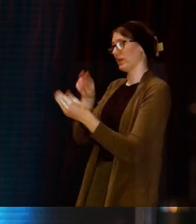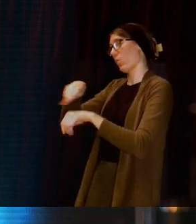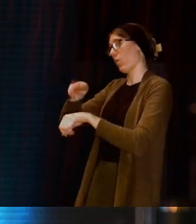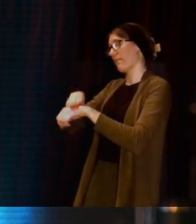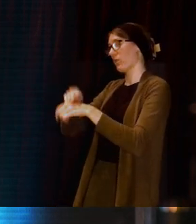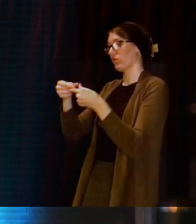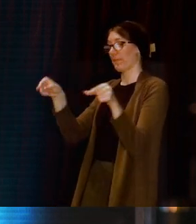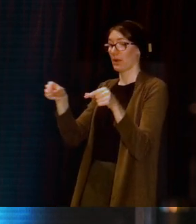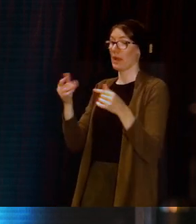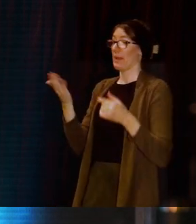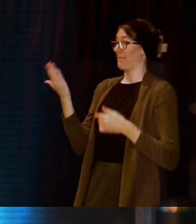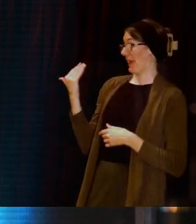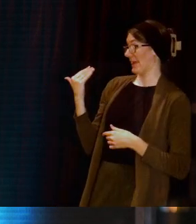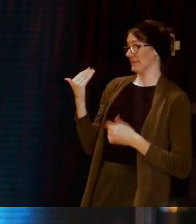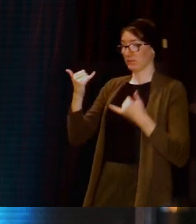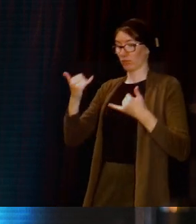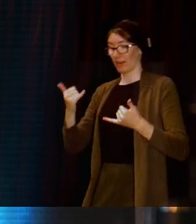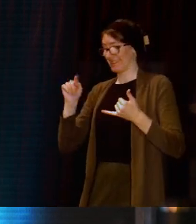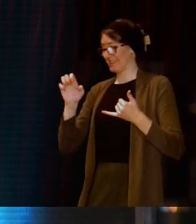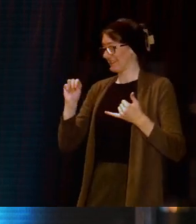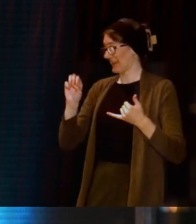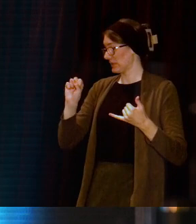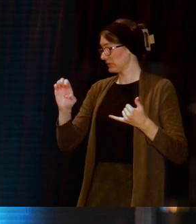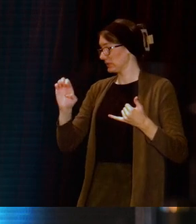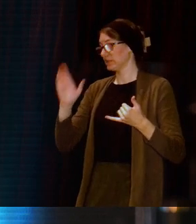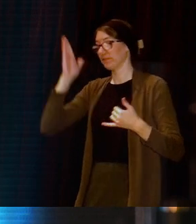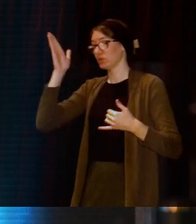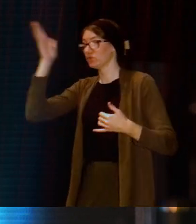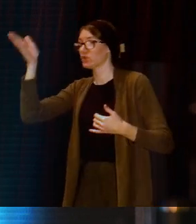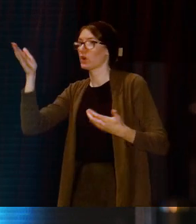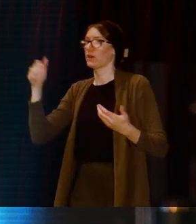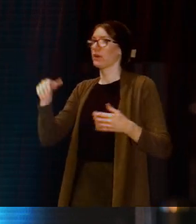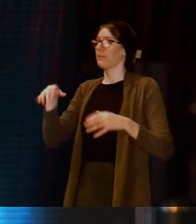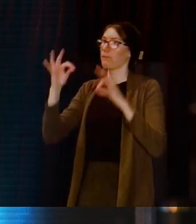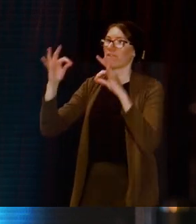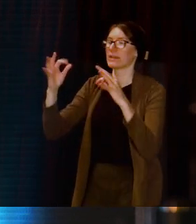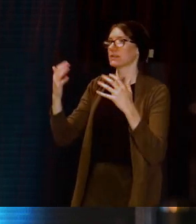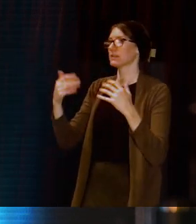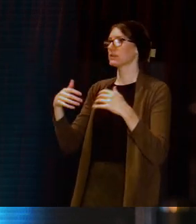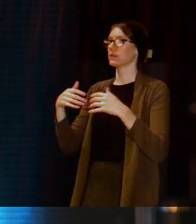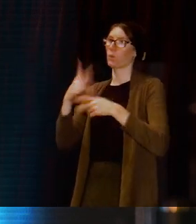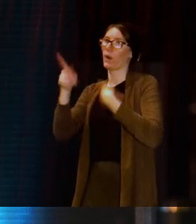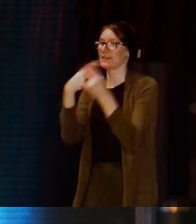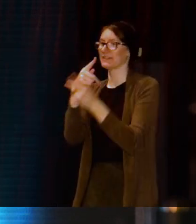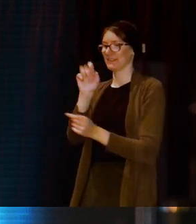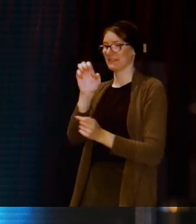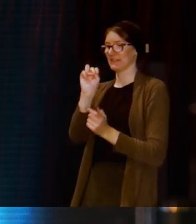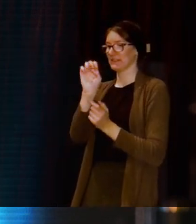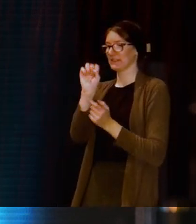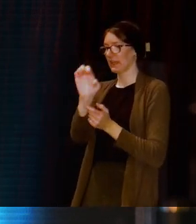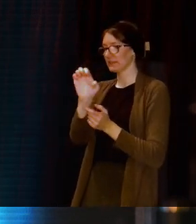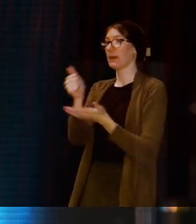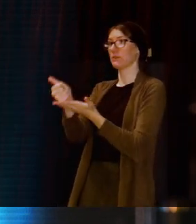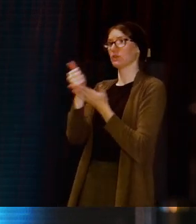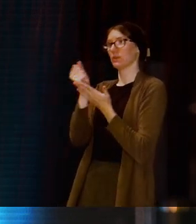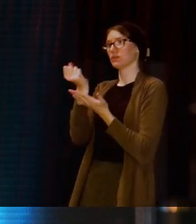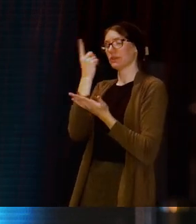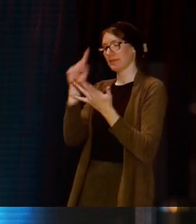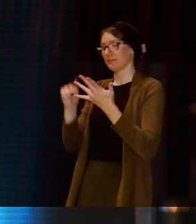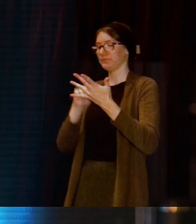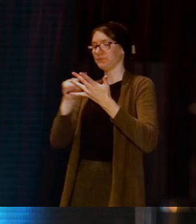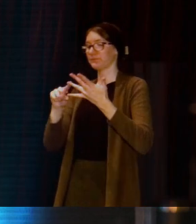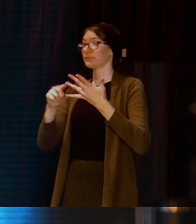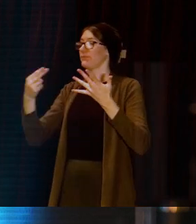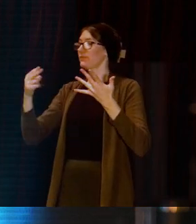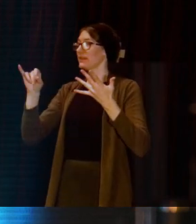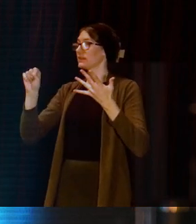this past tense, present tense, future tense, perfect tense? What is it? This will help you in understanding what it is you're addressing. And then the